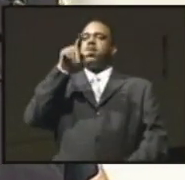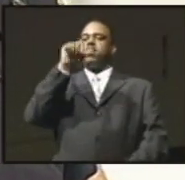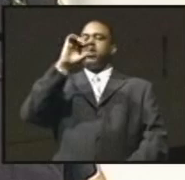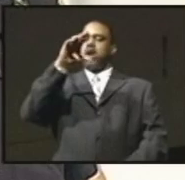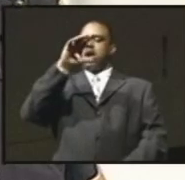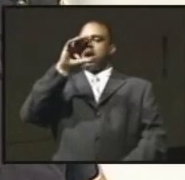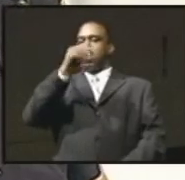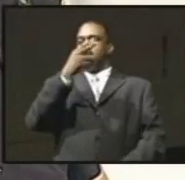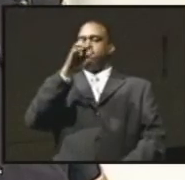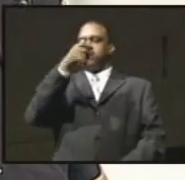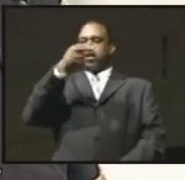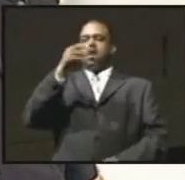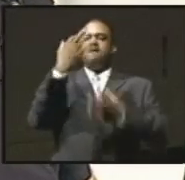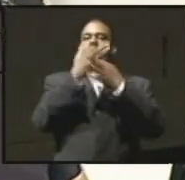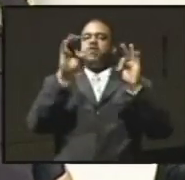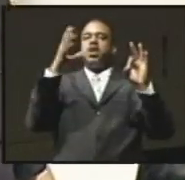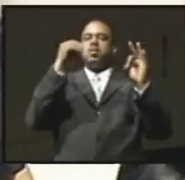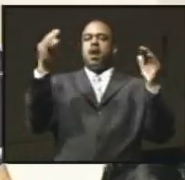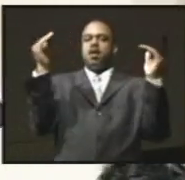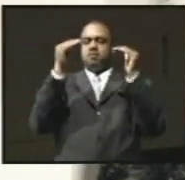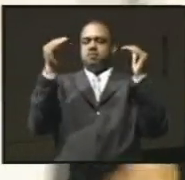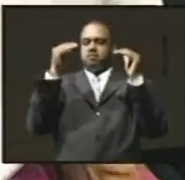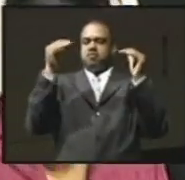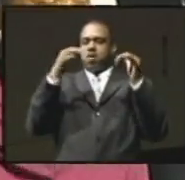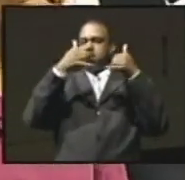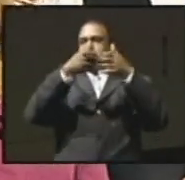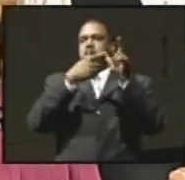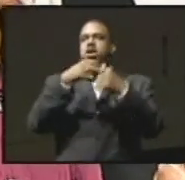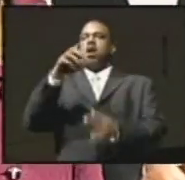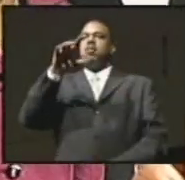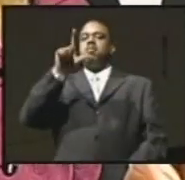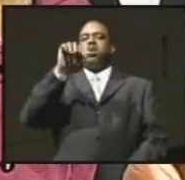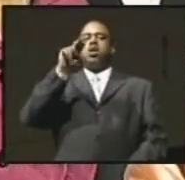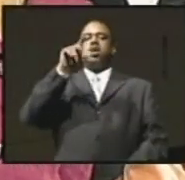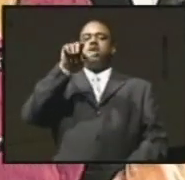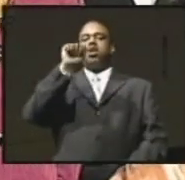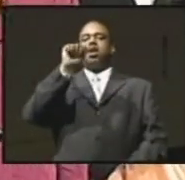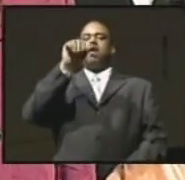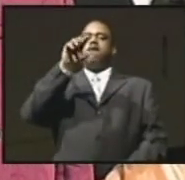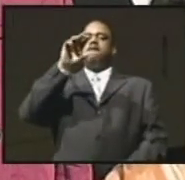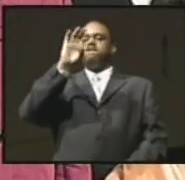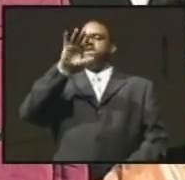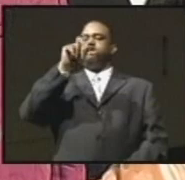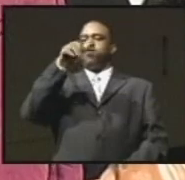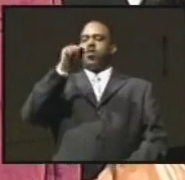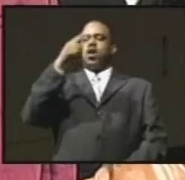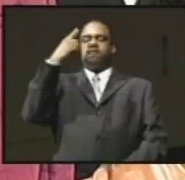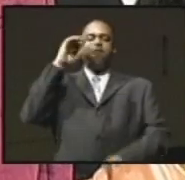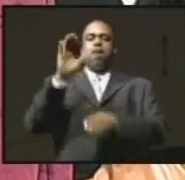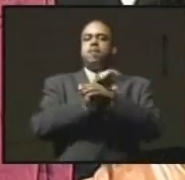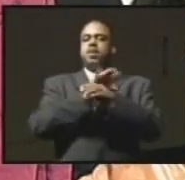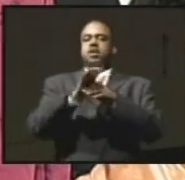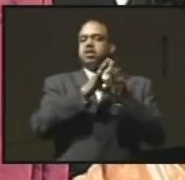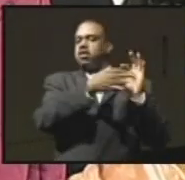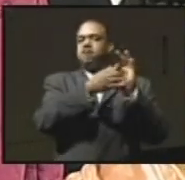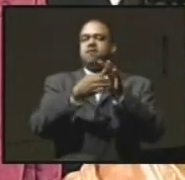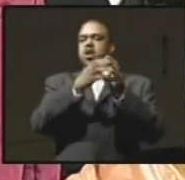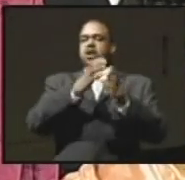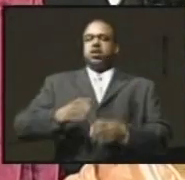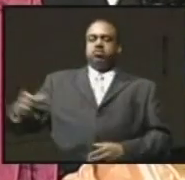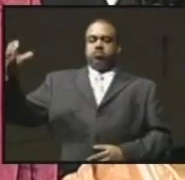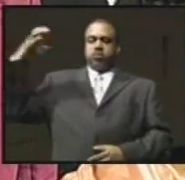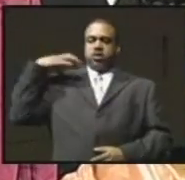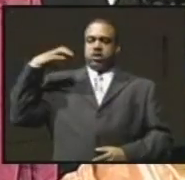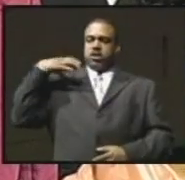Awardee. Ms. Linda Fort, Senior Vice President of Business Affairs, Chief Diversity Officer,